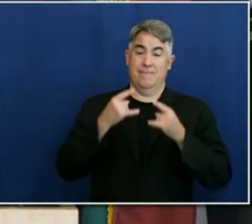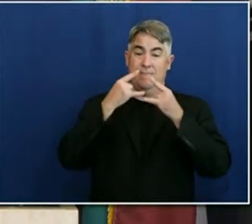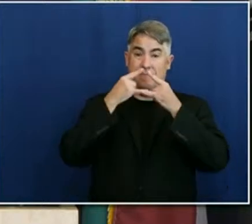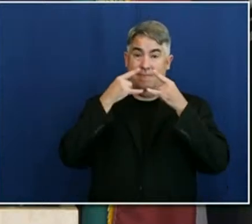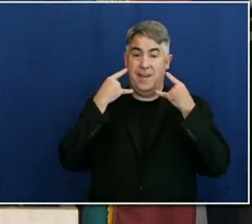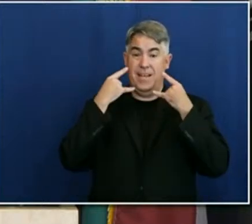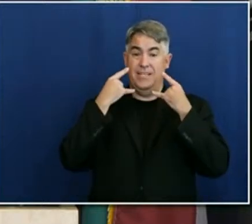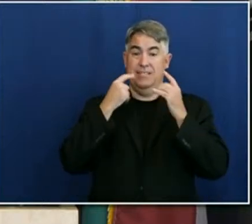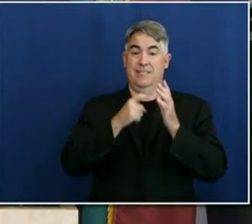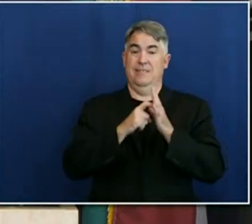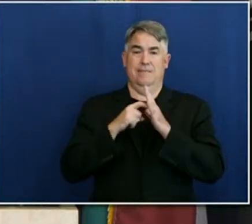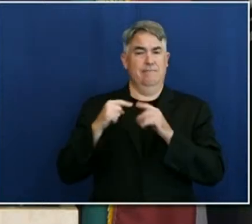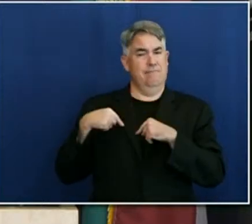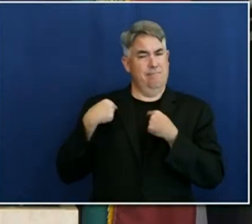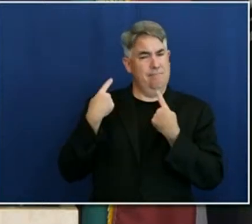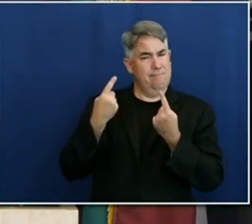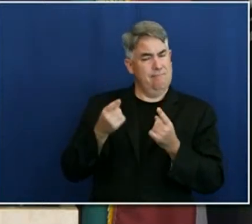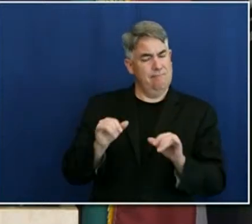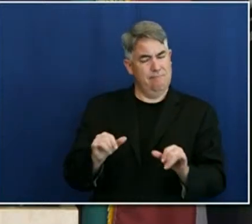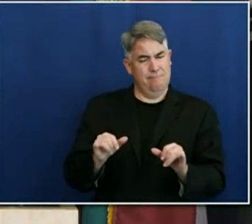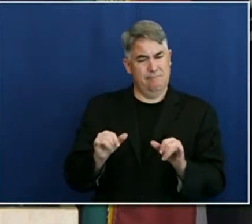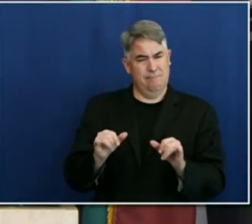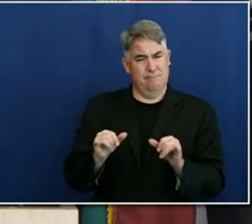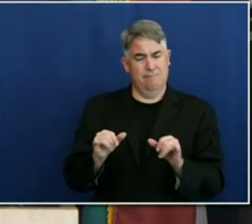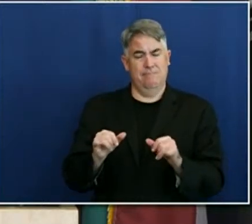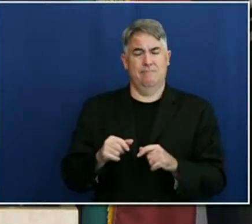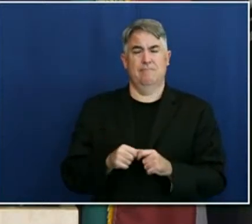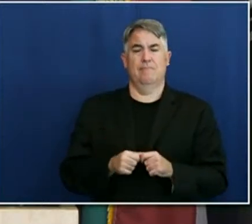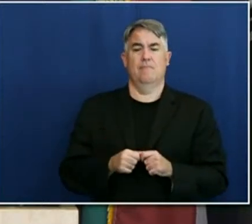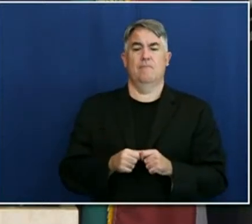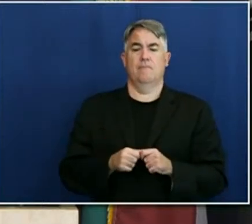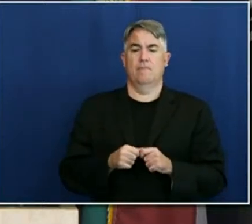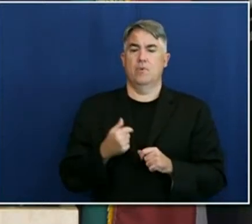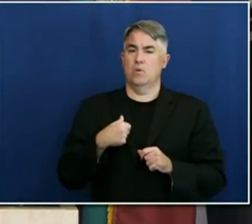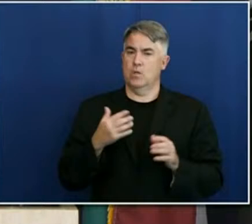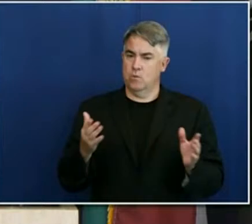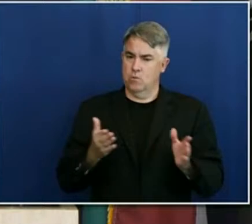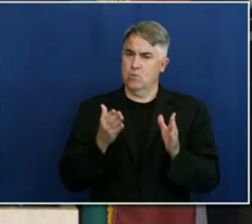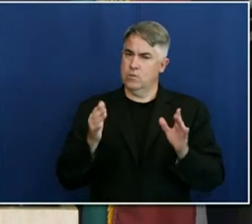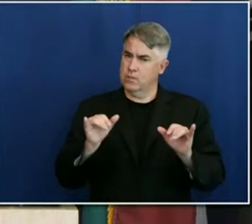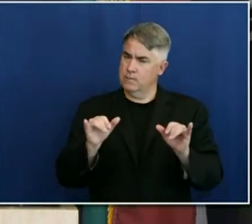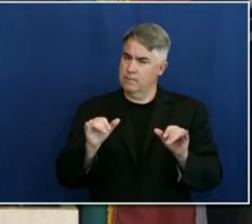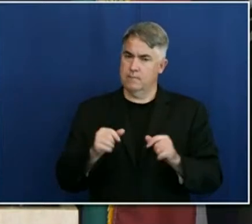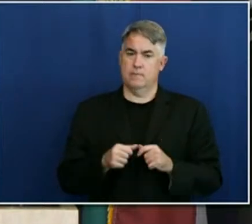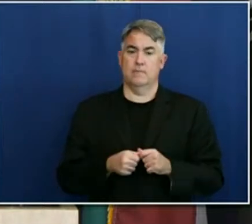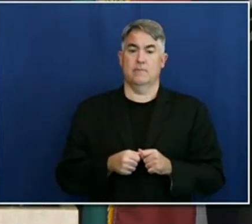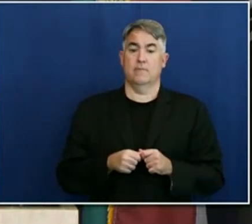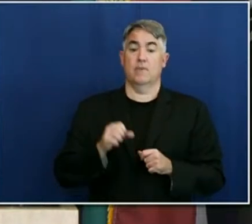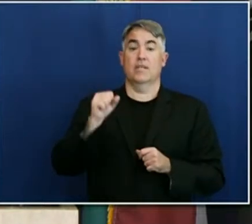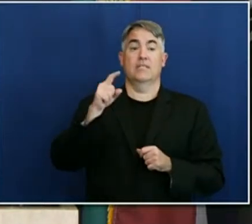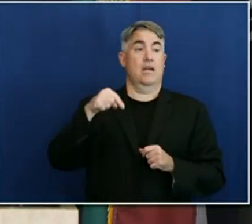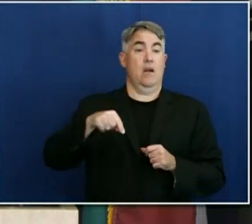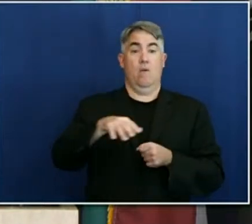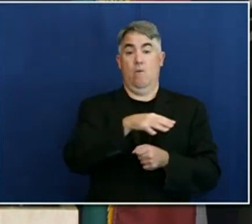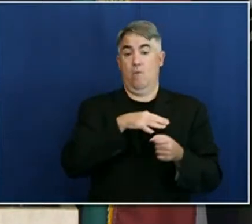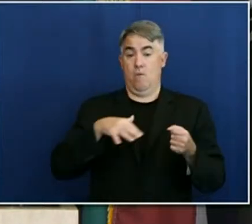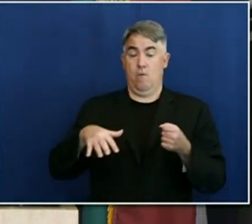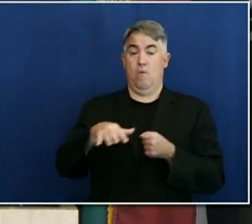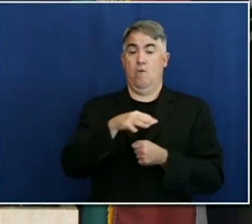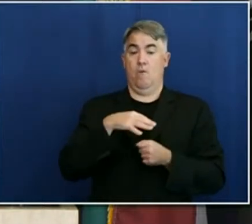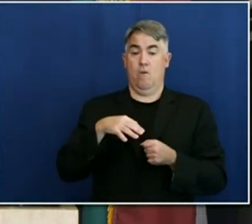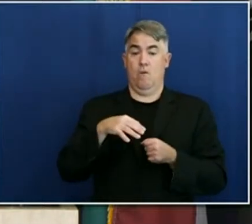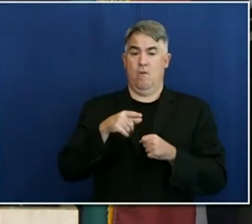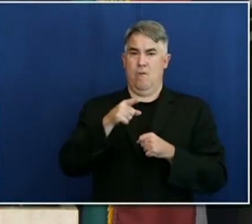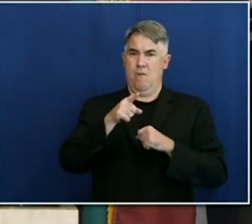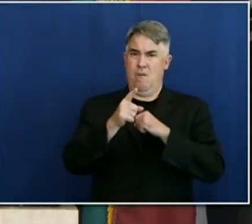beginning, you know, it's been something that's been in the guidance, but never in San Diego County has someone, you know, been punished